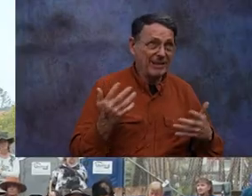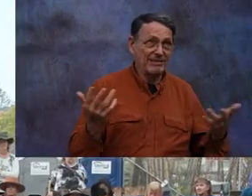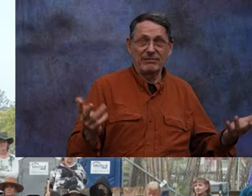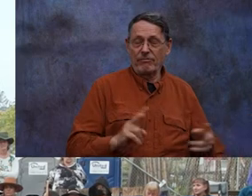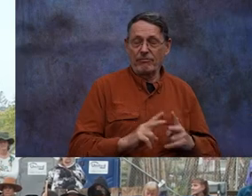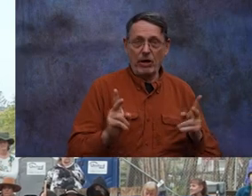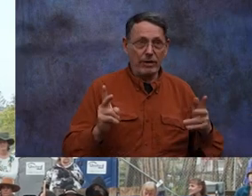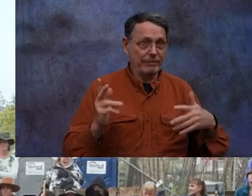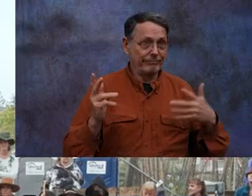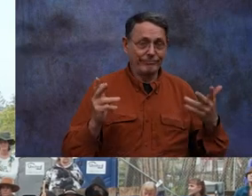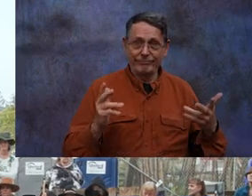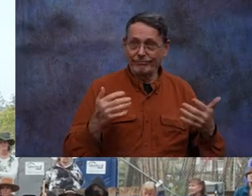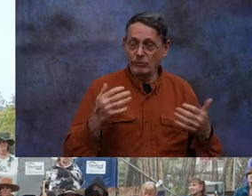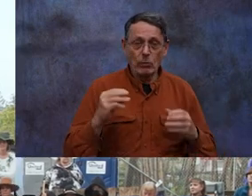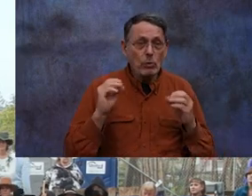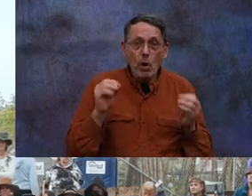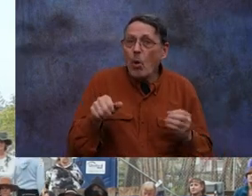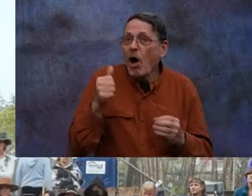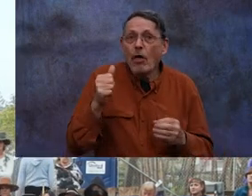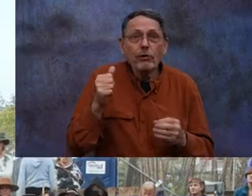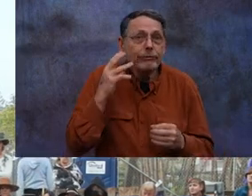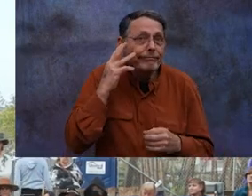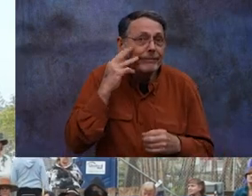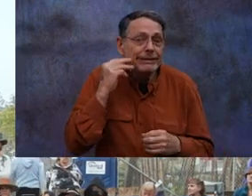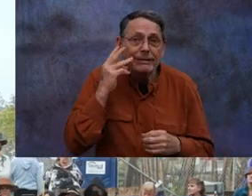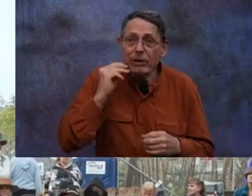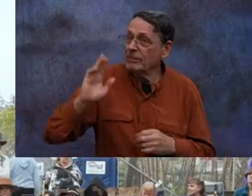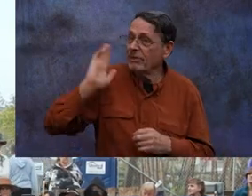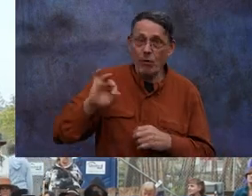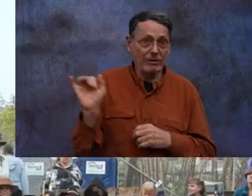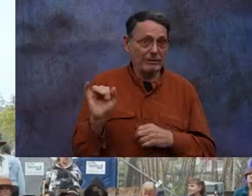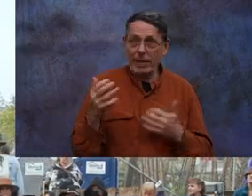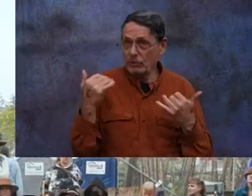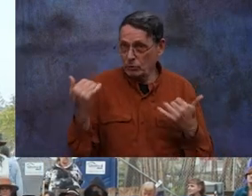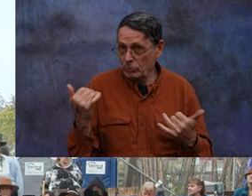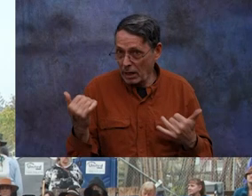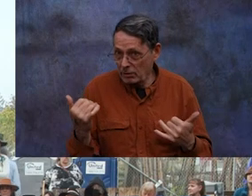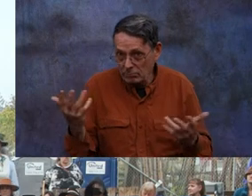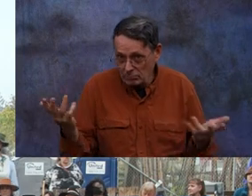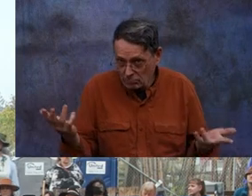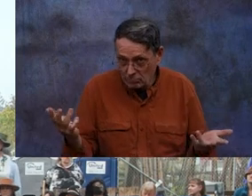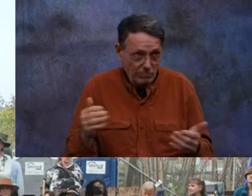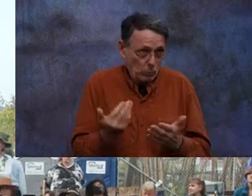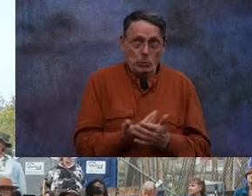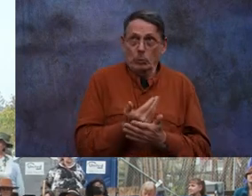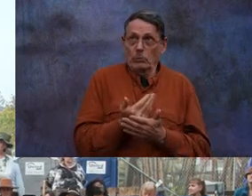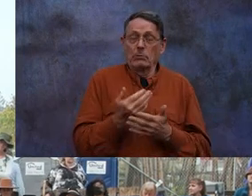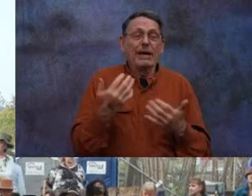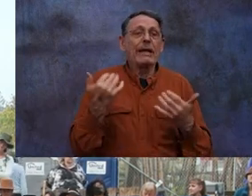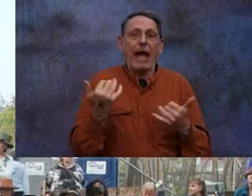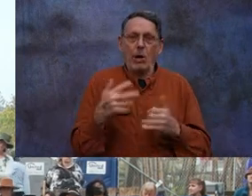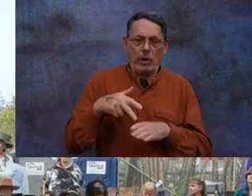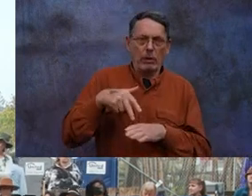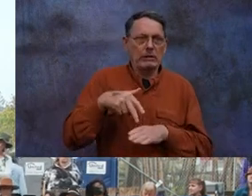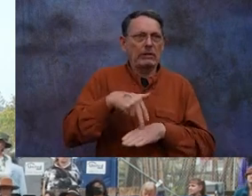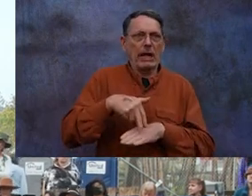these unprecedented times, no human being had stood before us. In